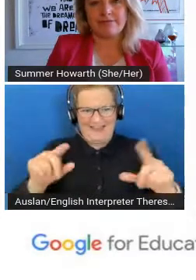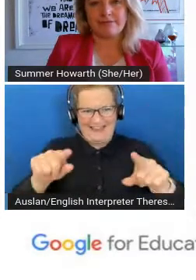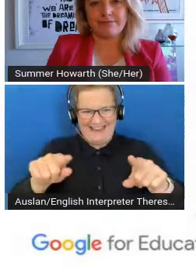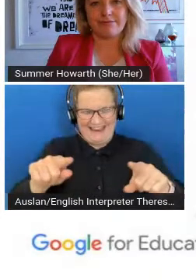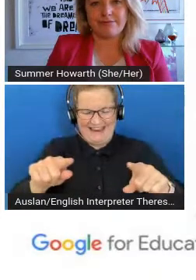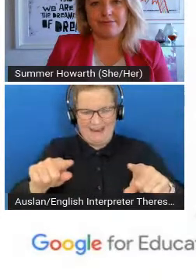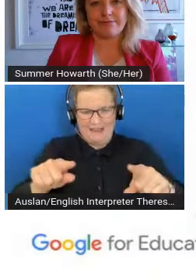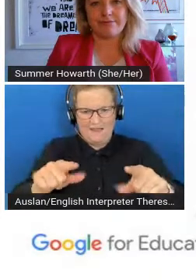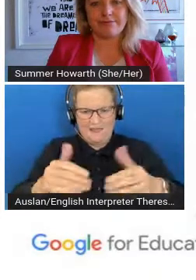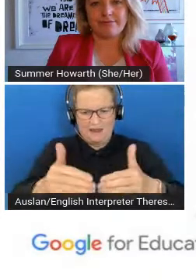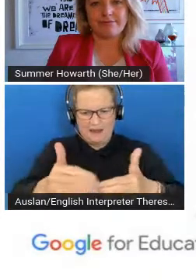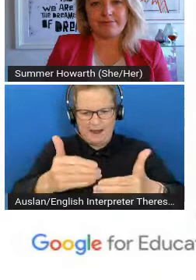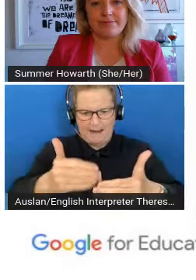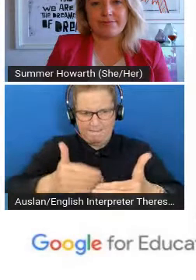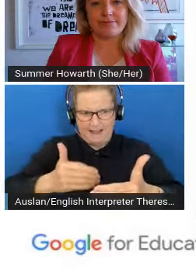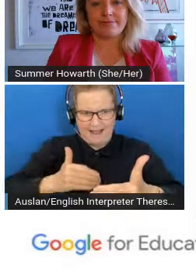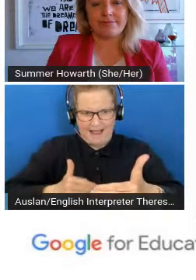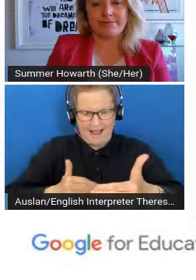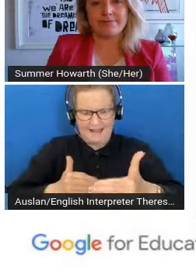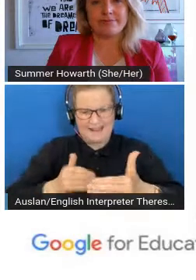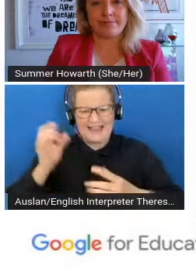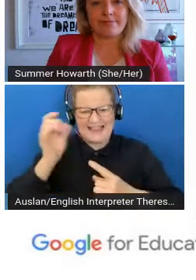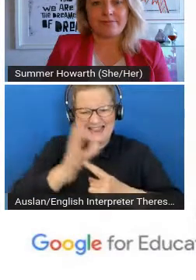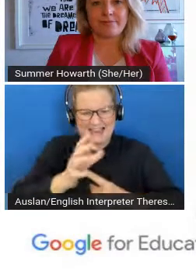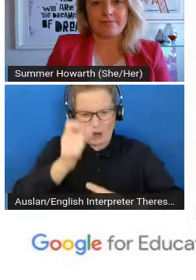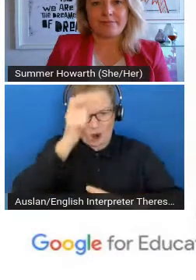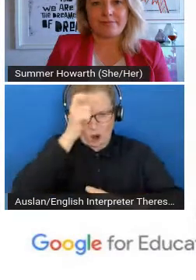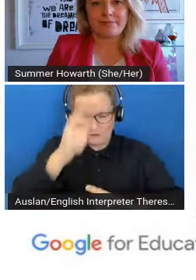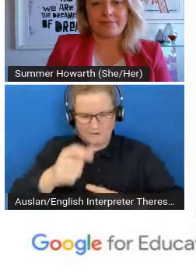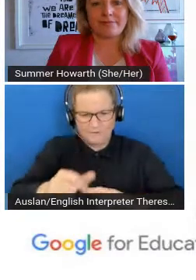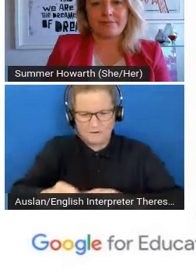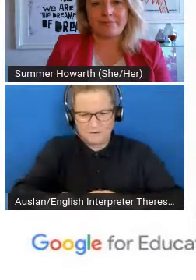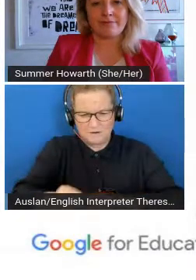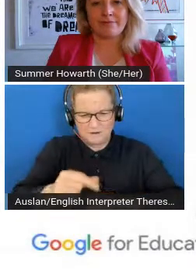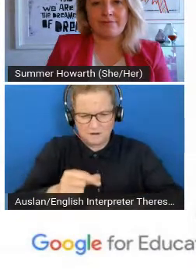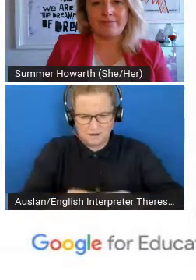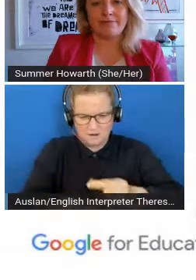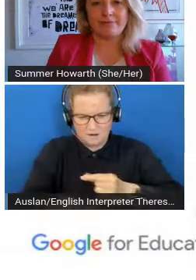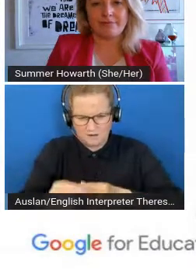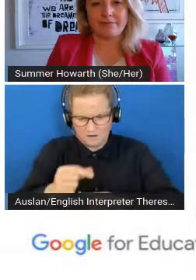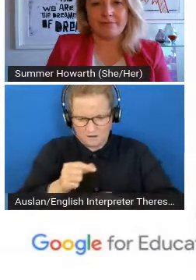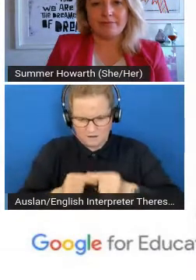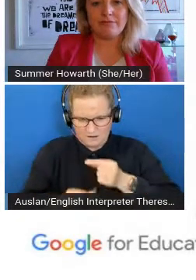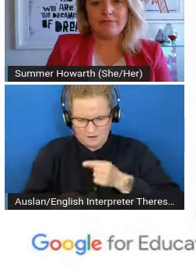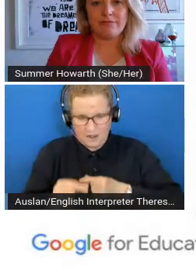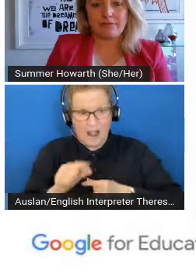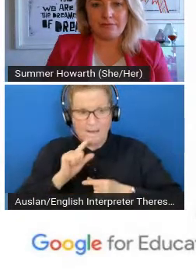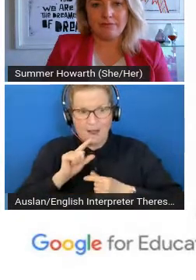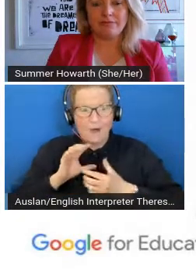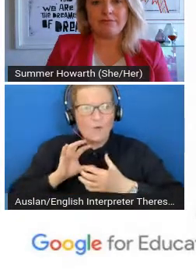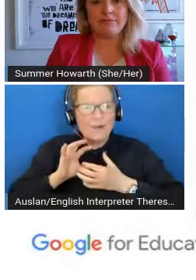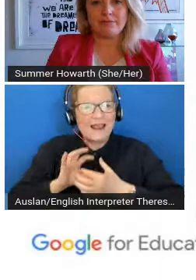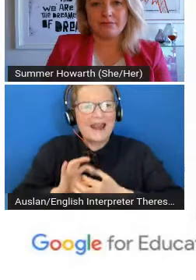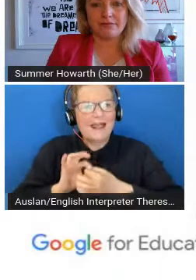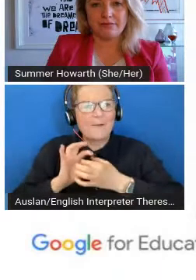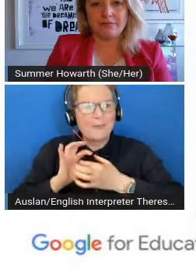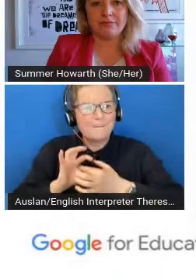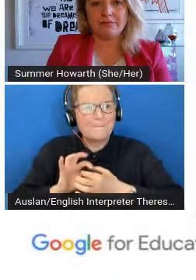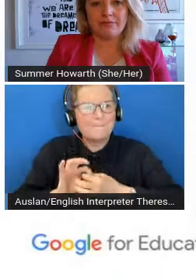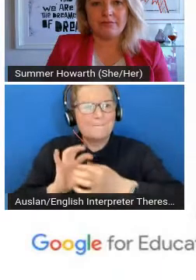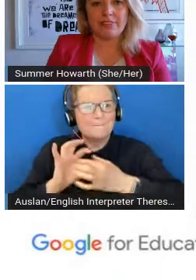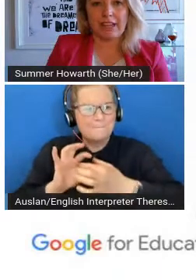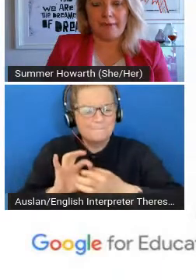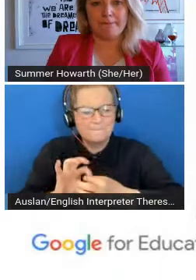kids are going to learn in this next period of time. I will connect them. How do they connect? So I'll actually it's basically a concept map,